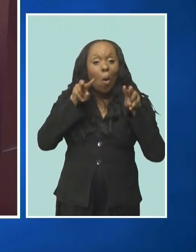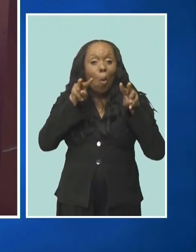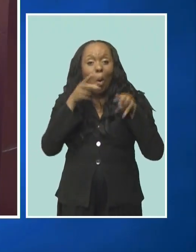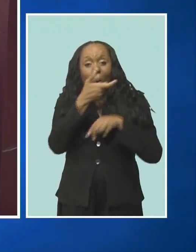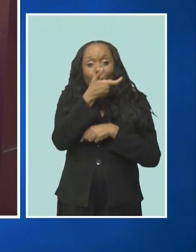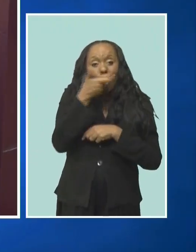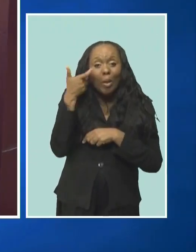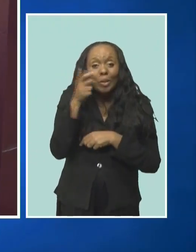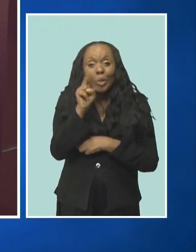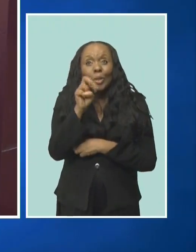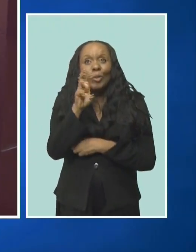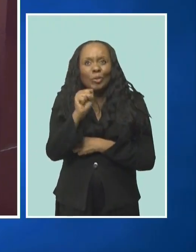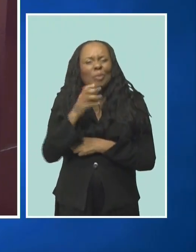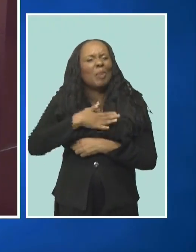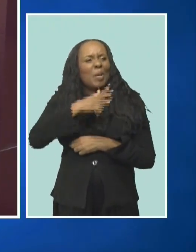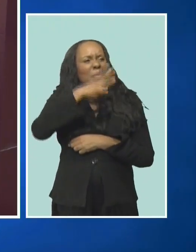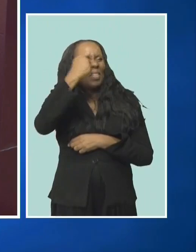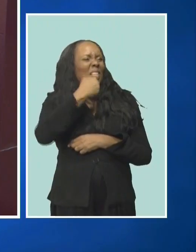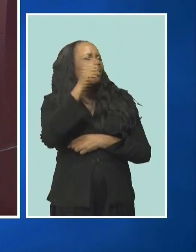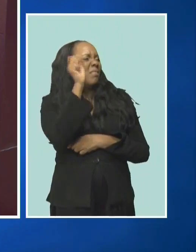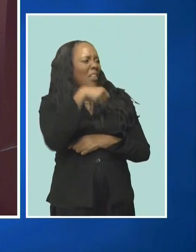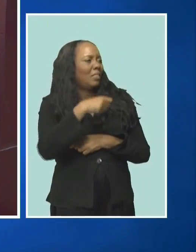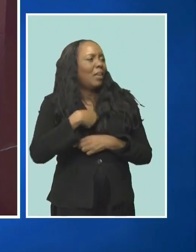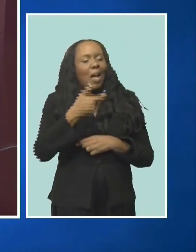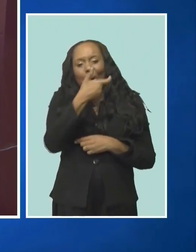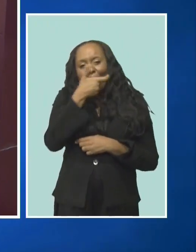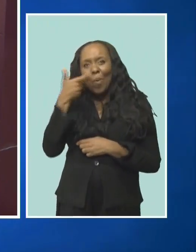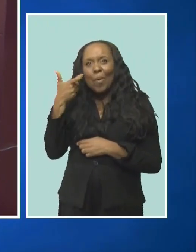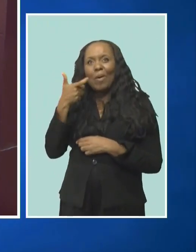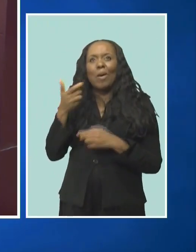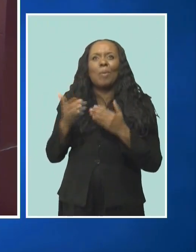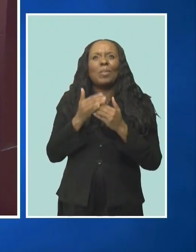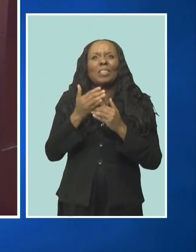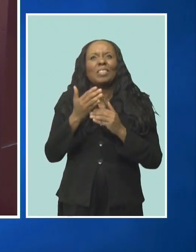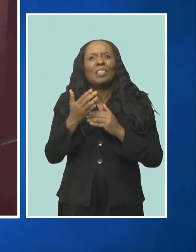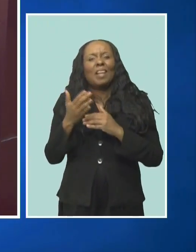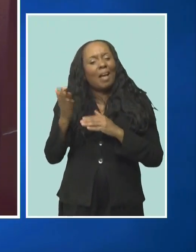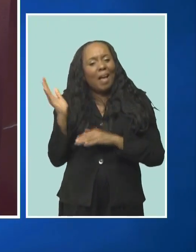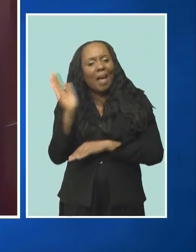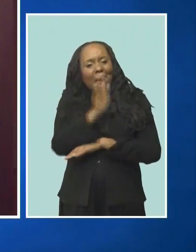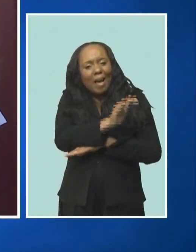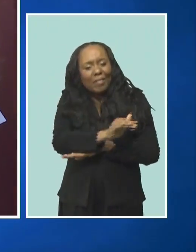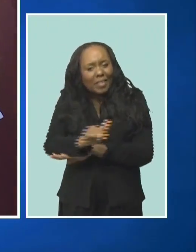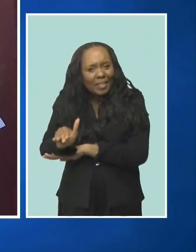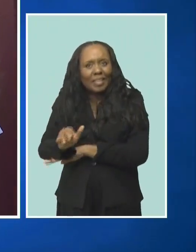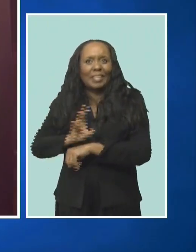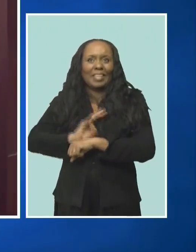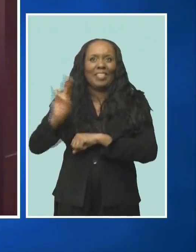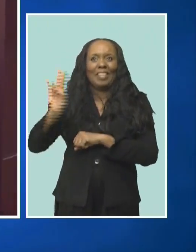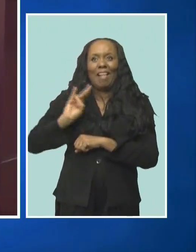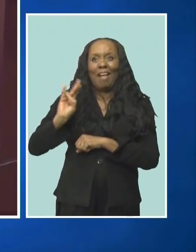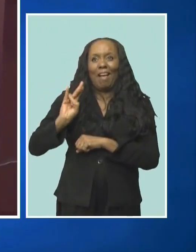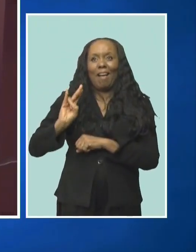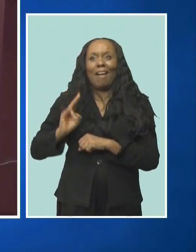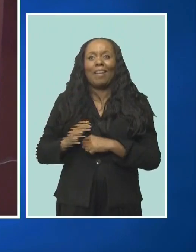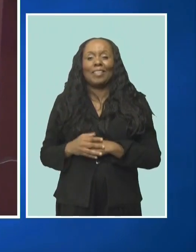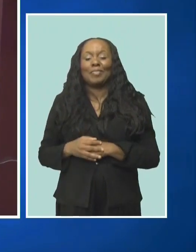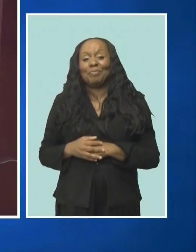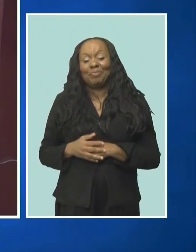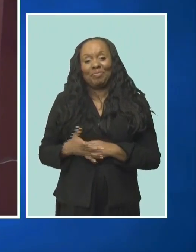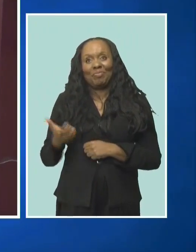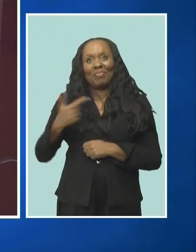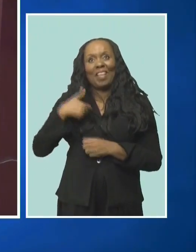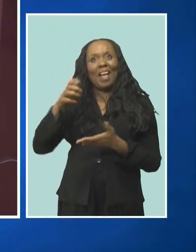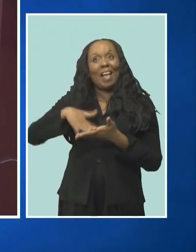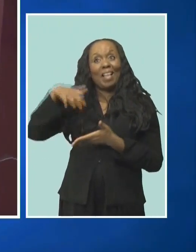news, and they let me. So I watch the news every night, almost every night at 7 o'clock. And I learned